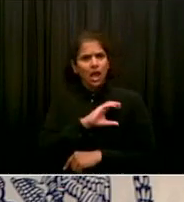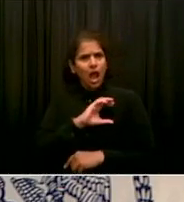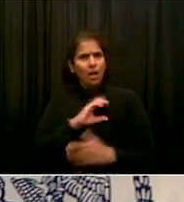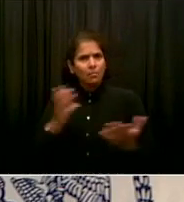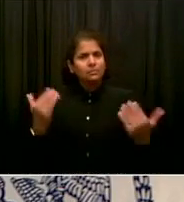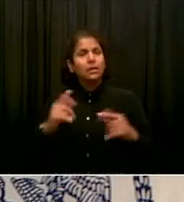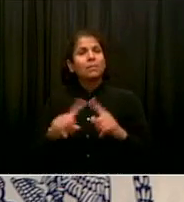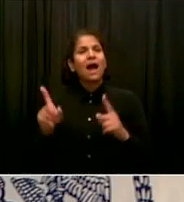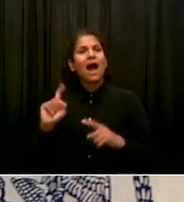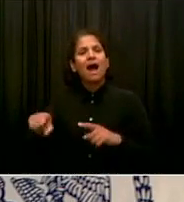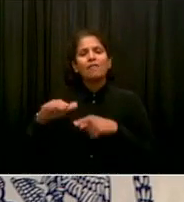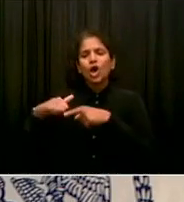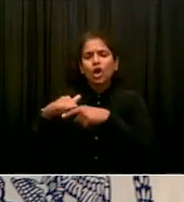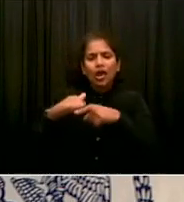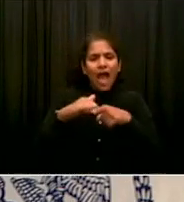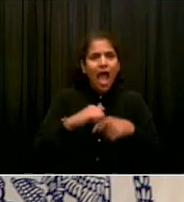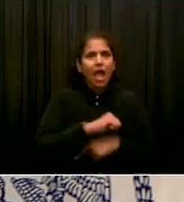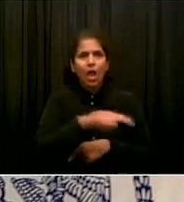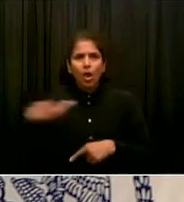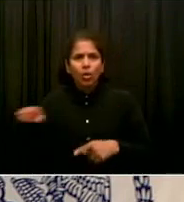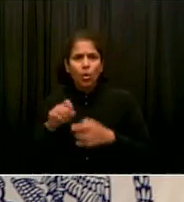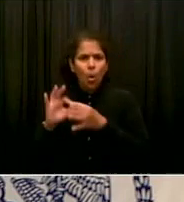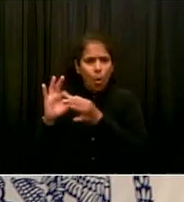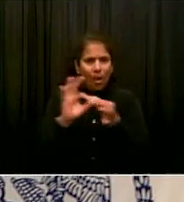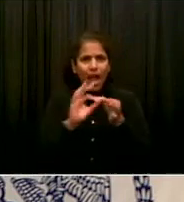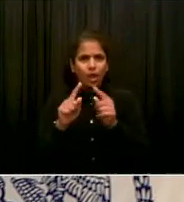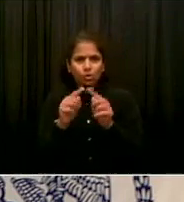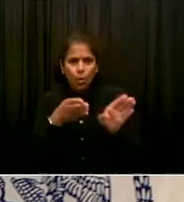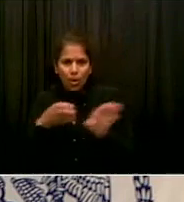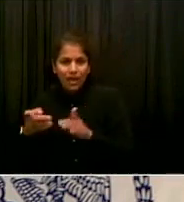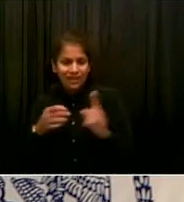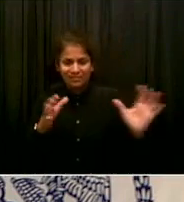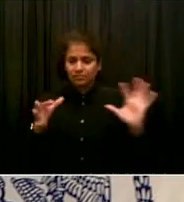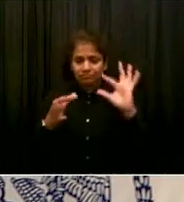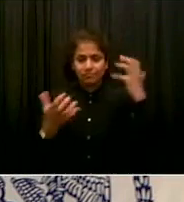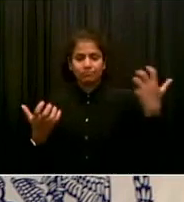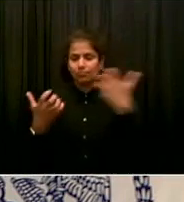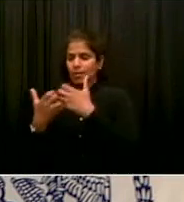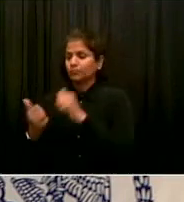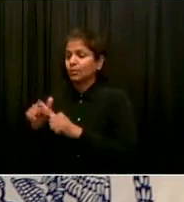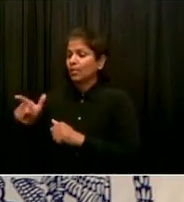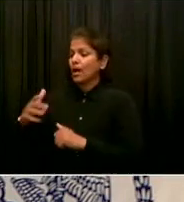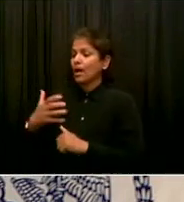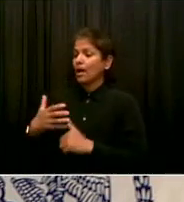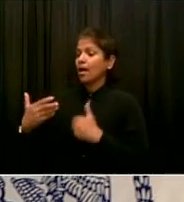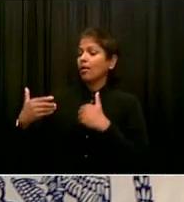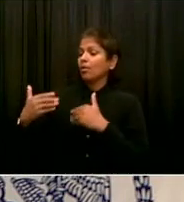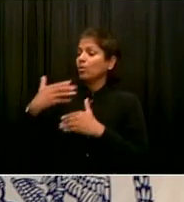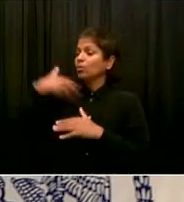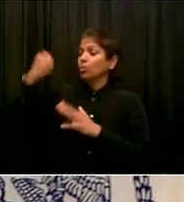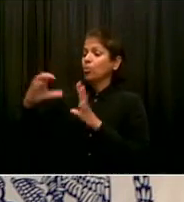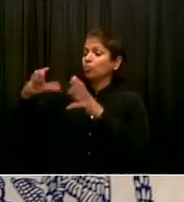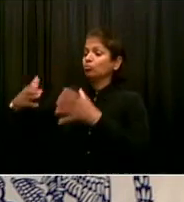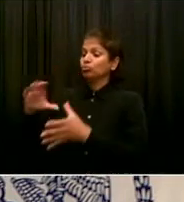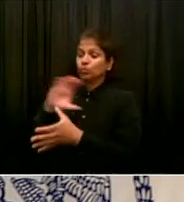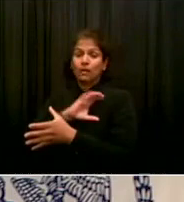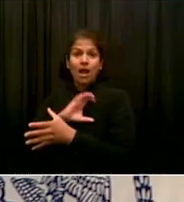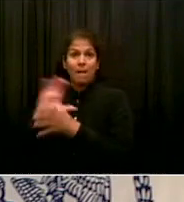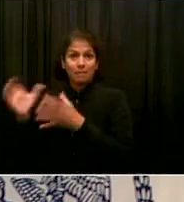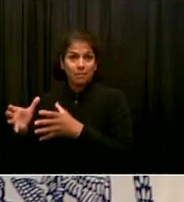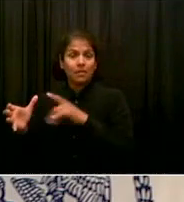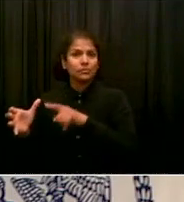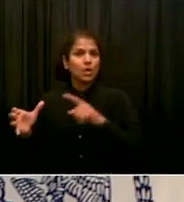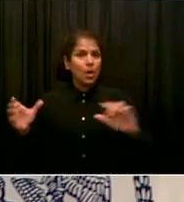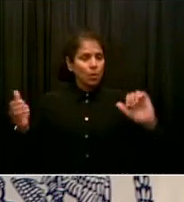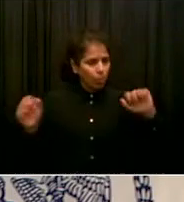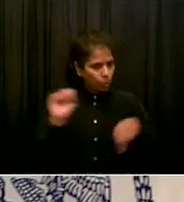the subways. That's definitely helpful. We welcome it. I would caution against other forces coming in because the